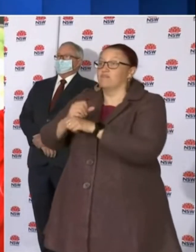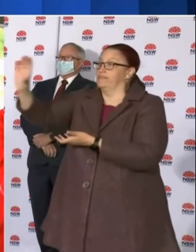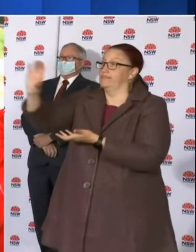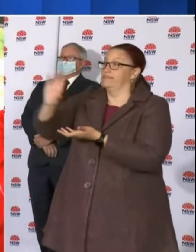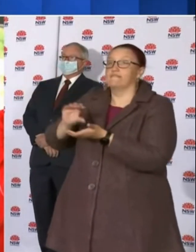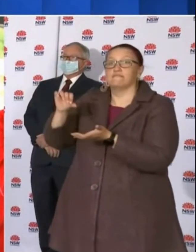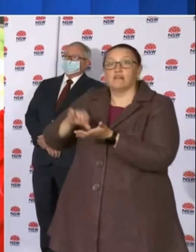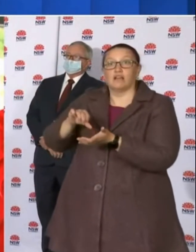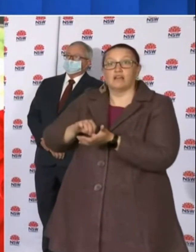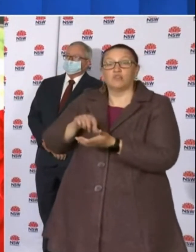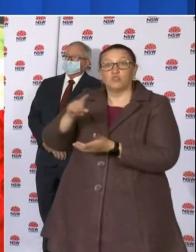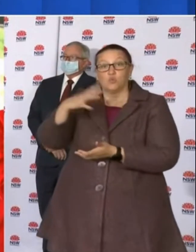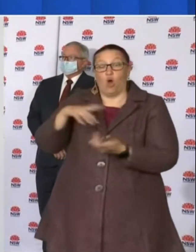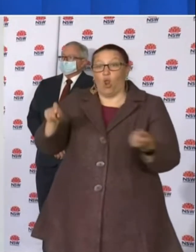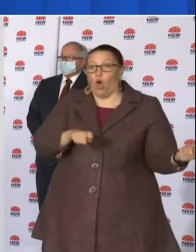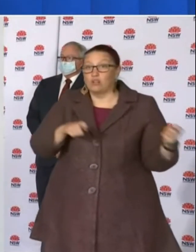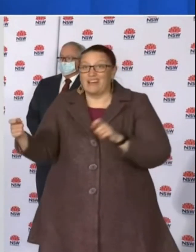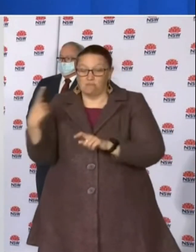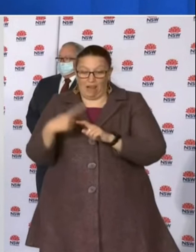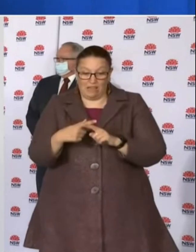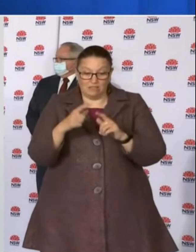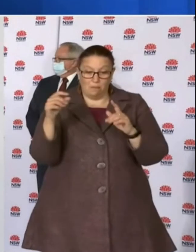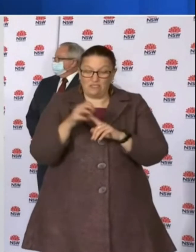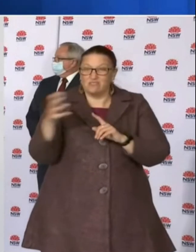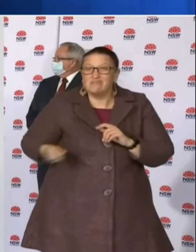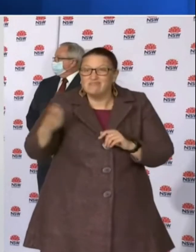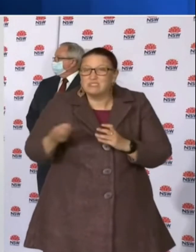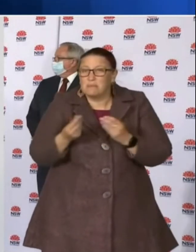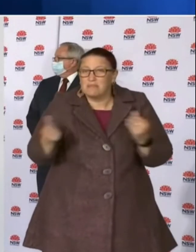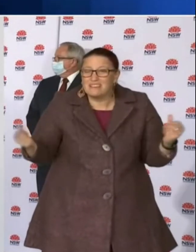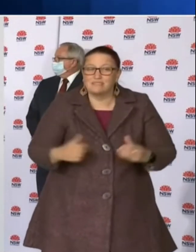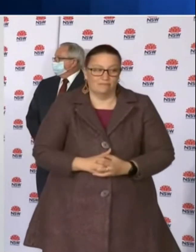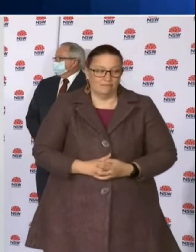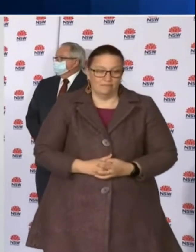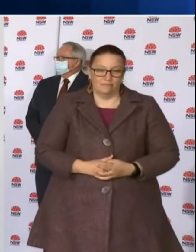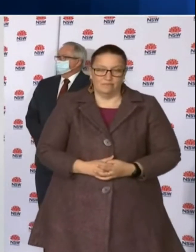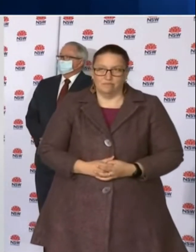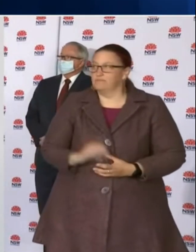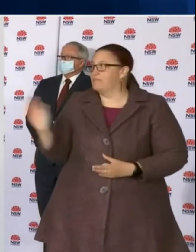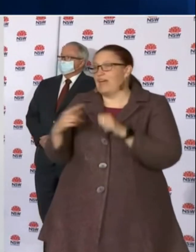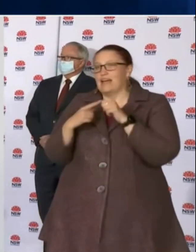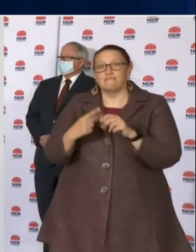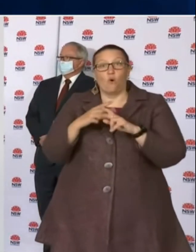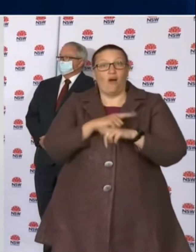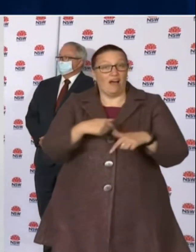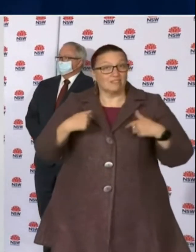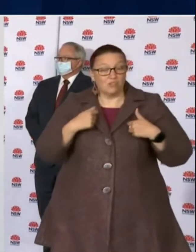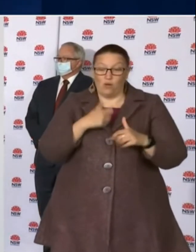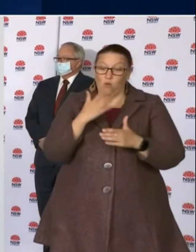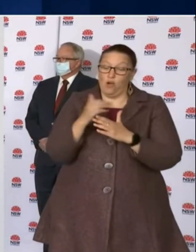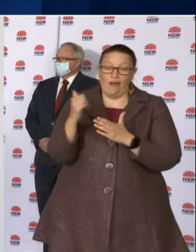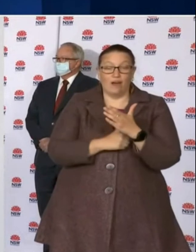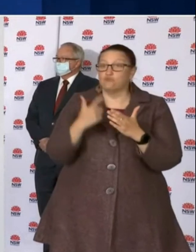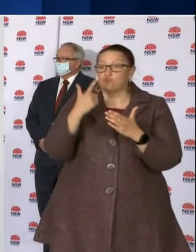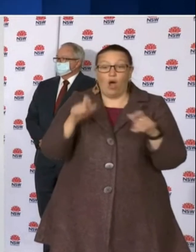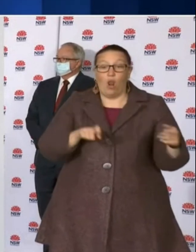lockdown JobKeeper? No, I think what is really important for us to note is we're obviously working very hard to get out of this lockdown